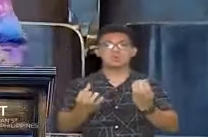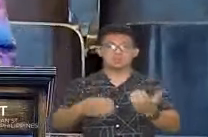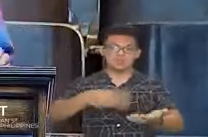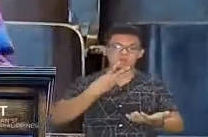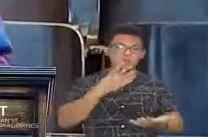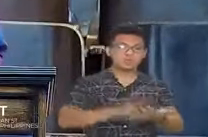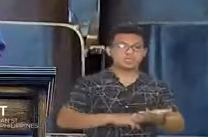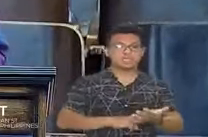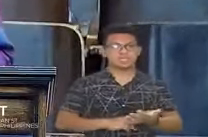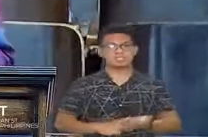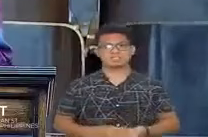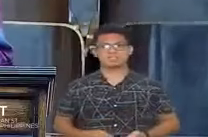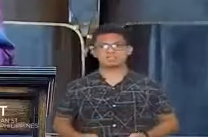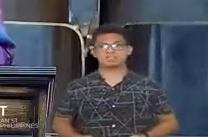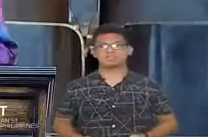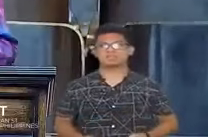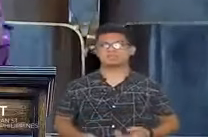pay.